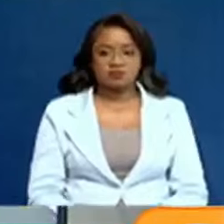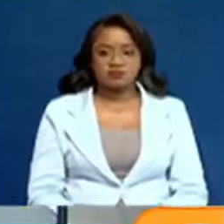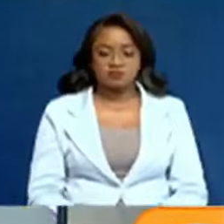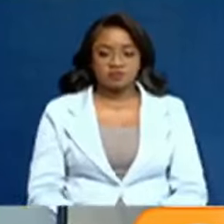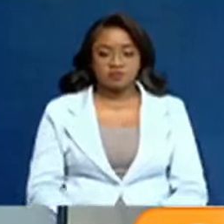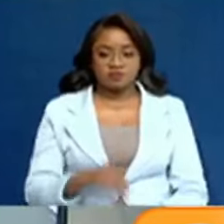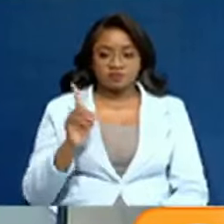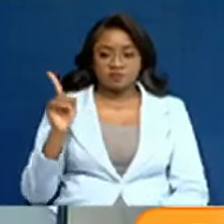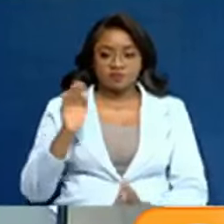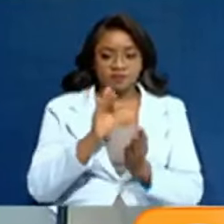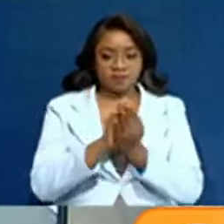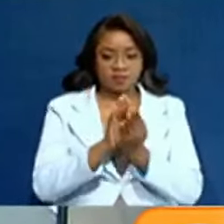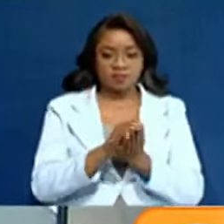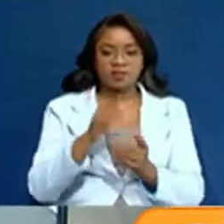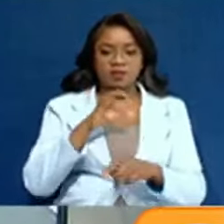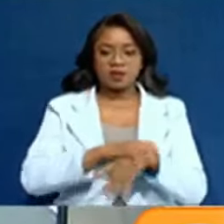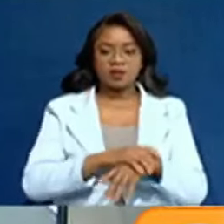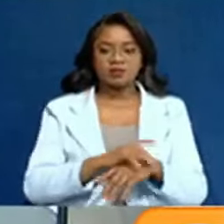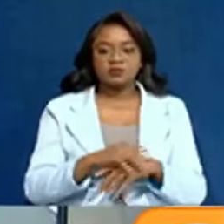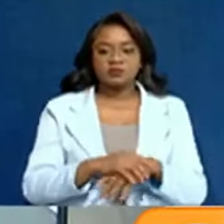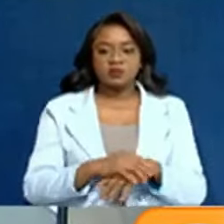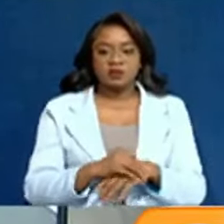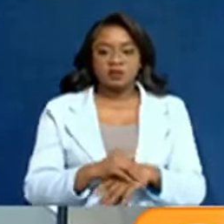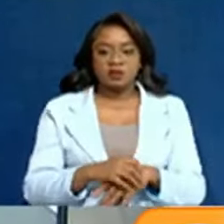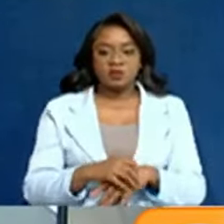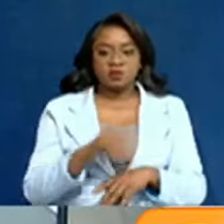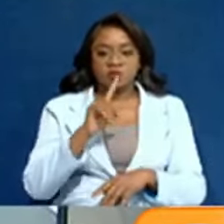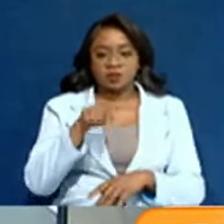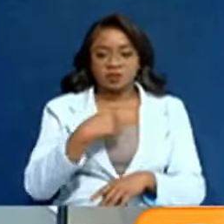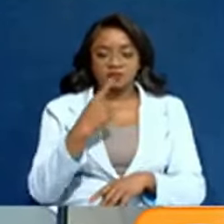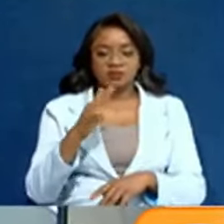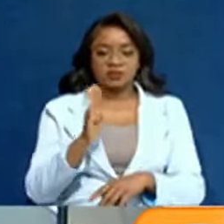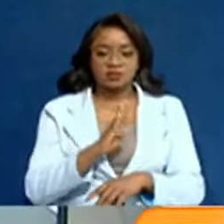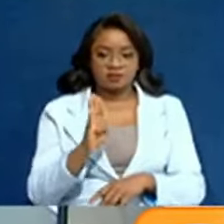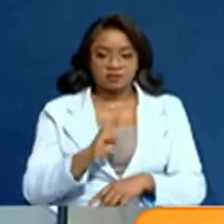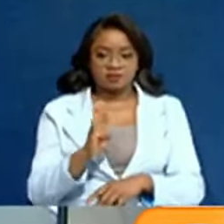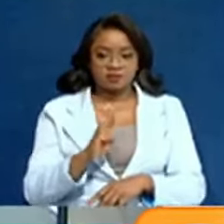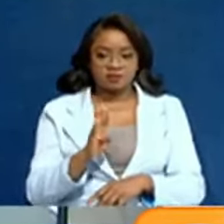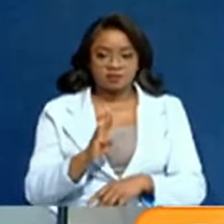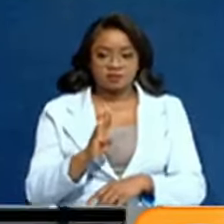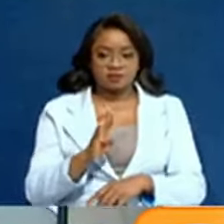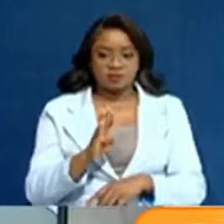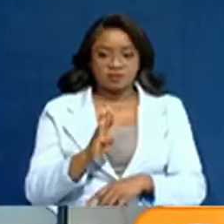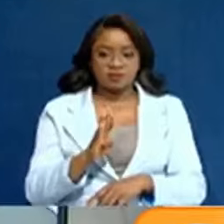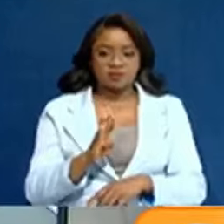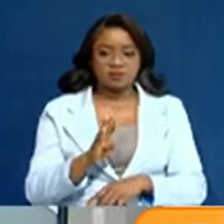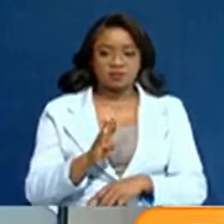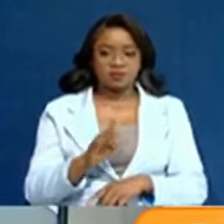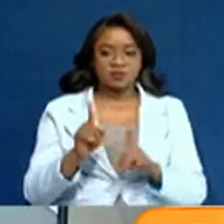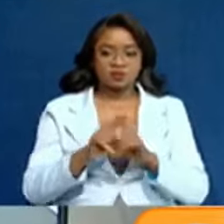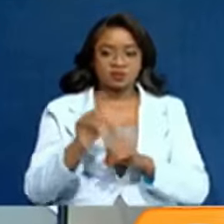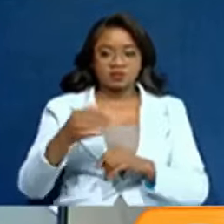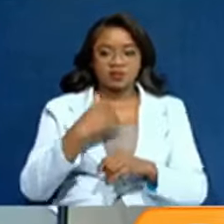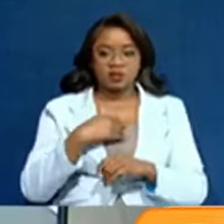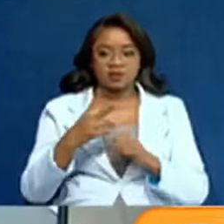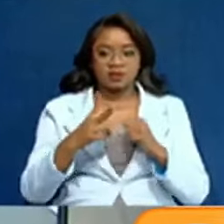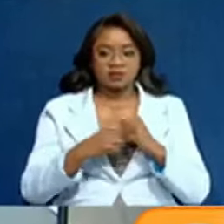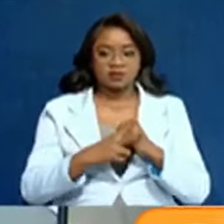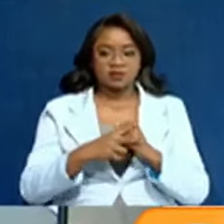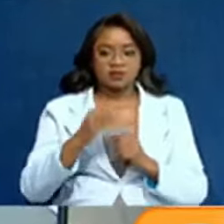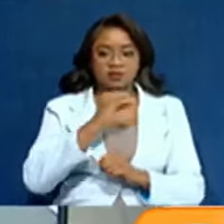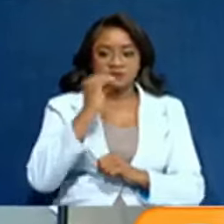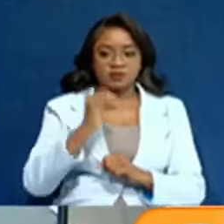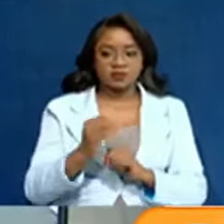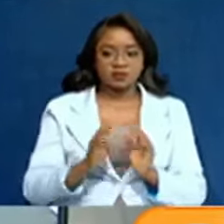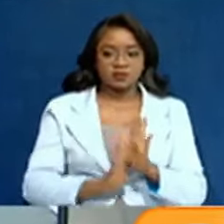Cooperative Bank has posted a 13 billion shilling profit after tax for the first half of the year, representing a 7% growth. The